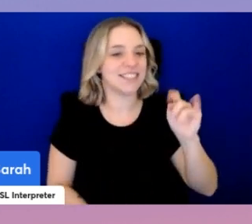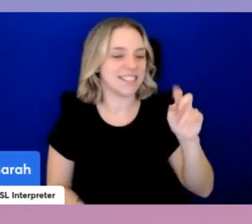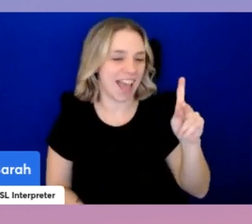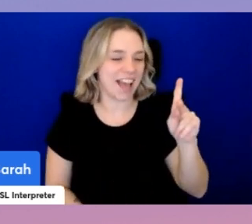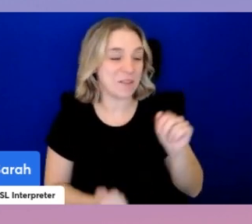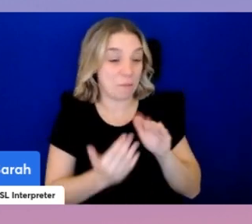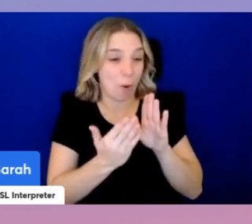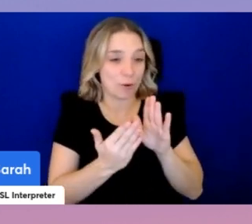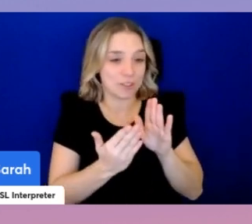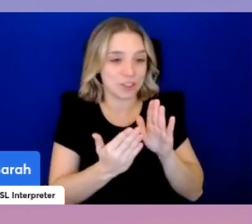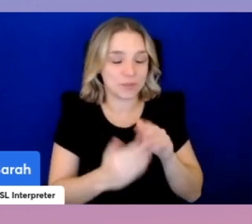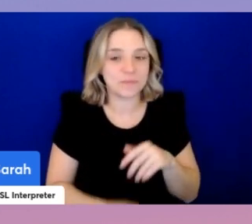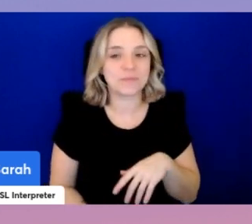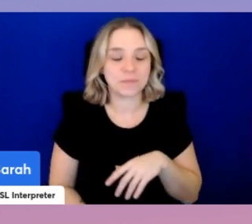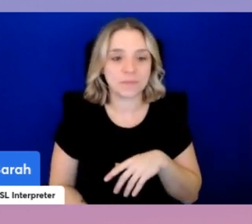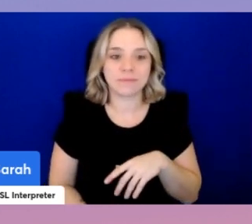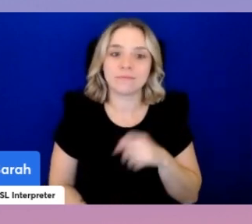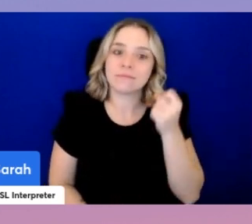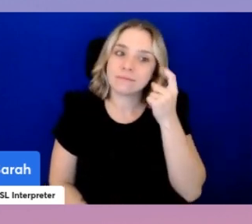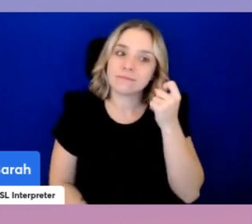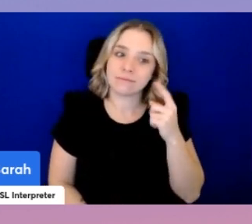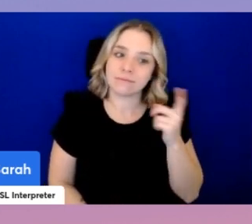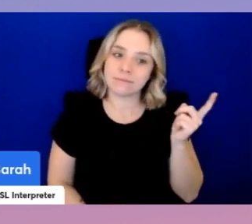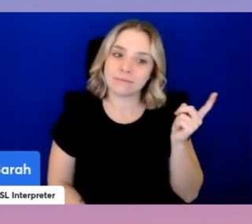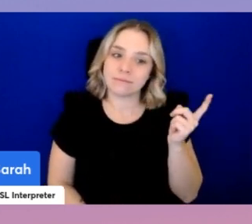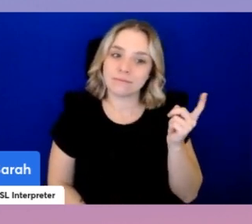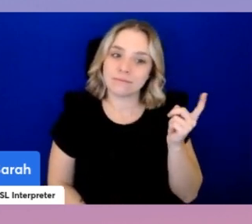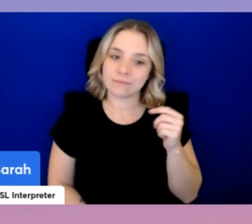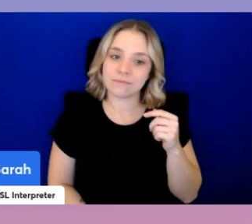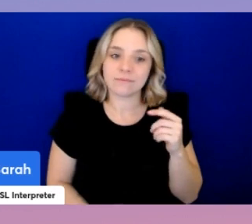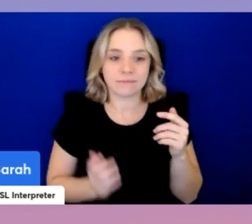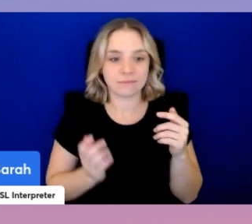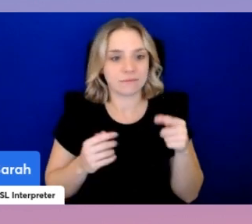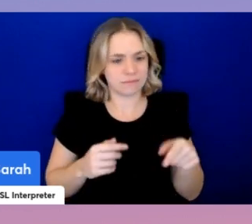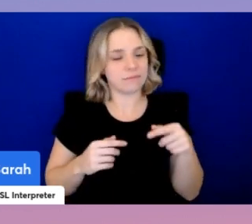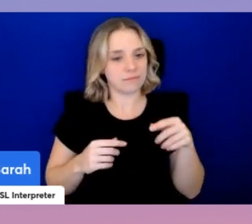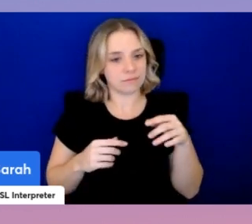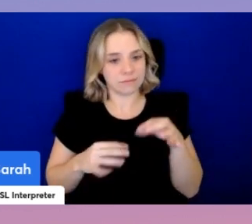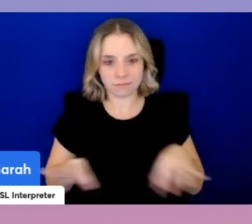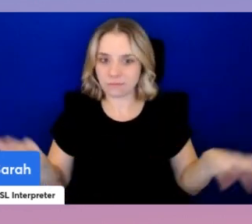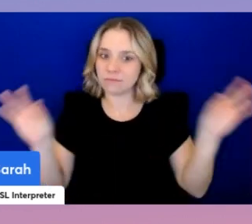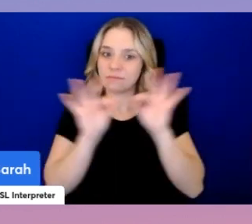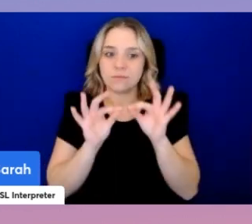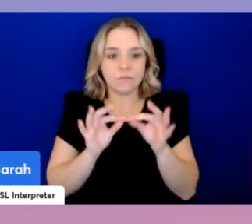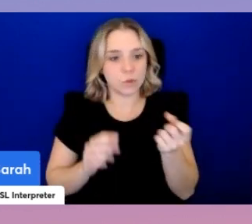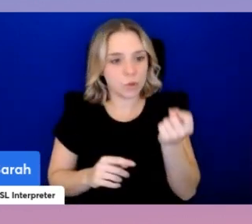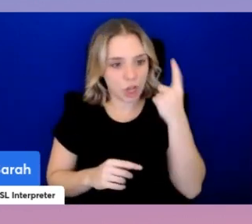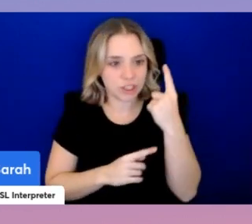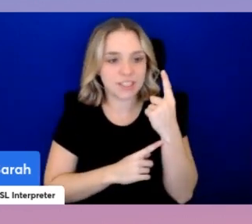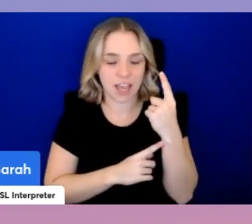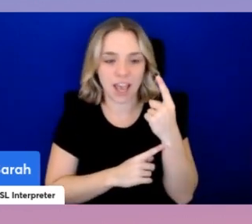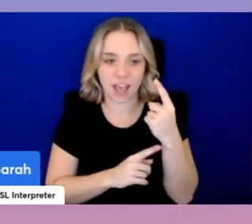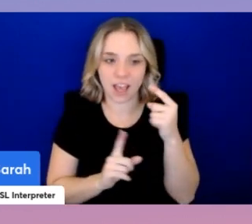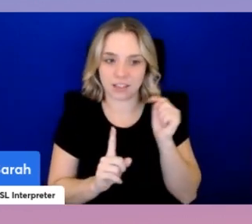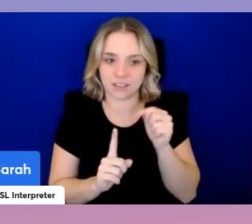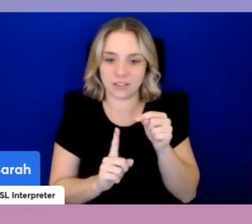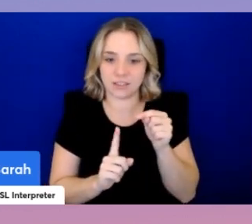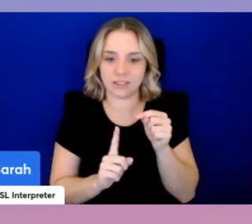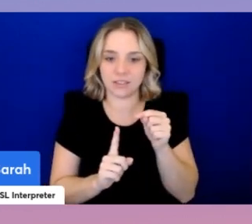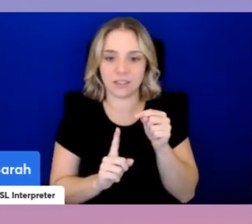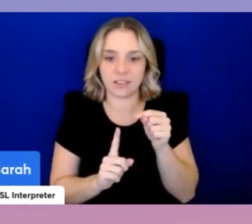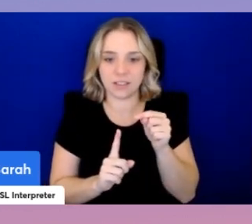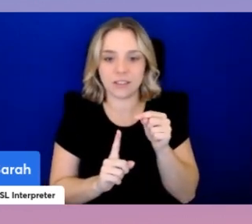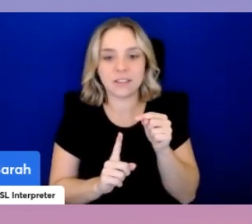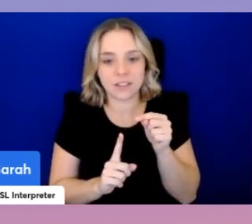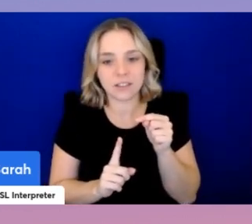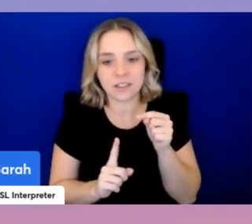The agnostic tech term or fundamental to understand the tech by the ground meaning of it, instead on resolve